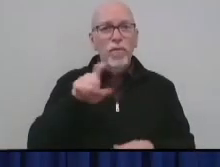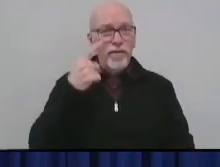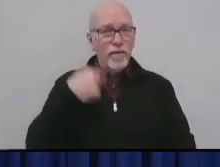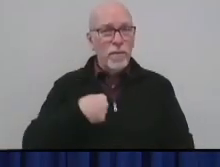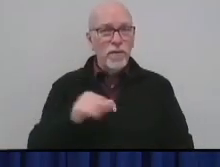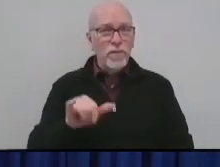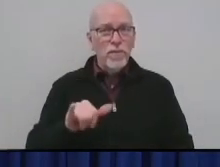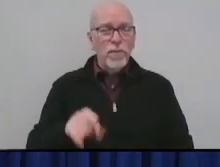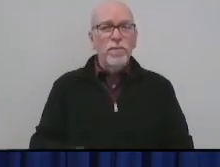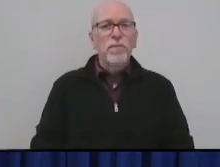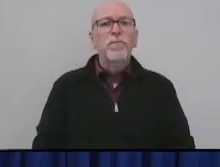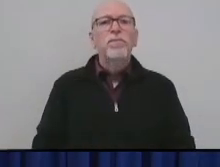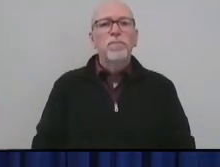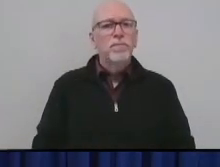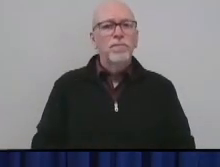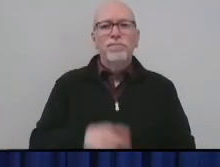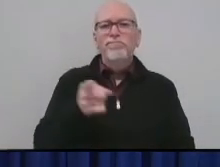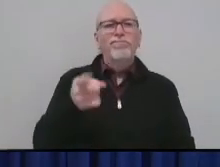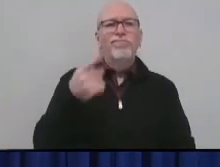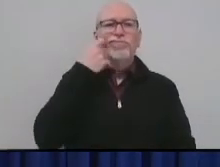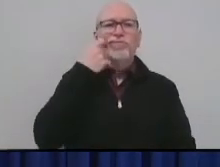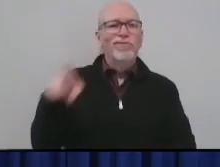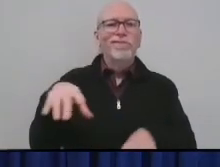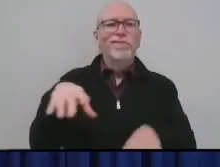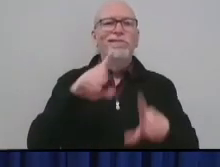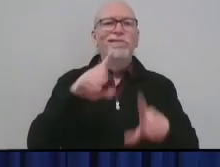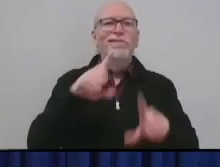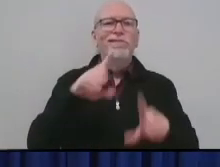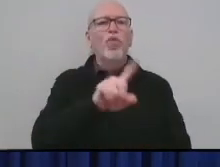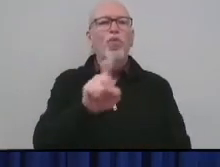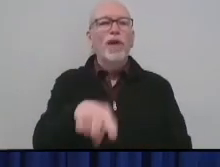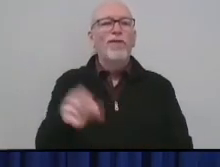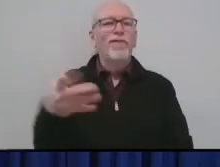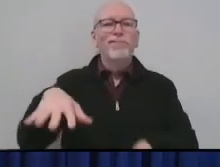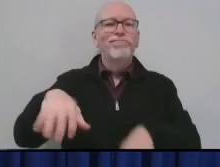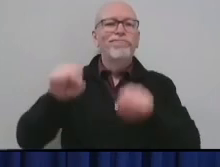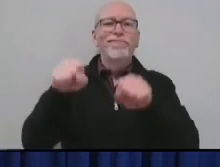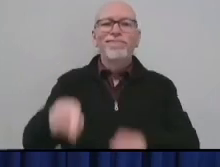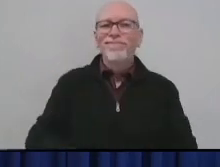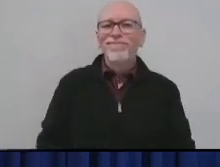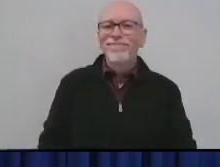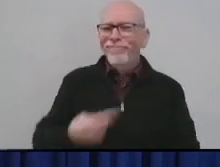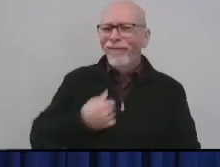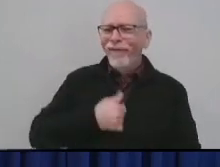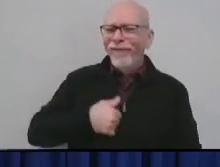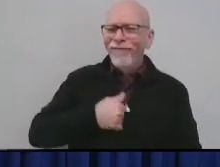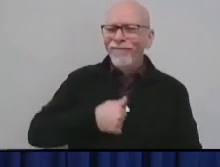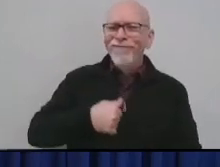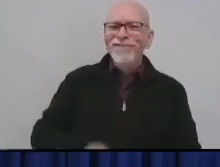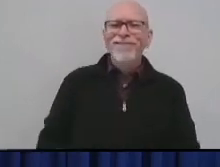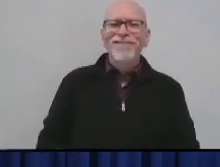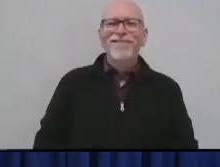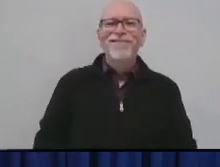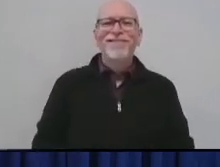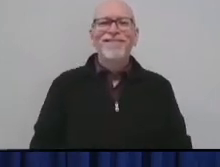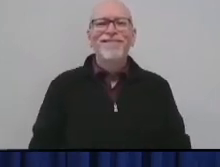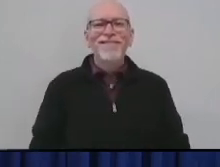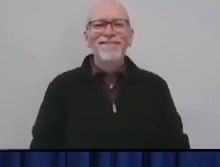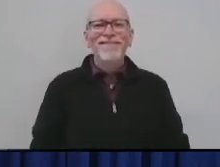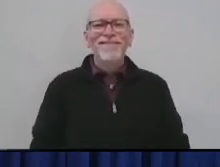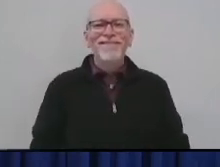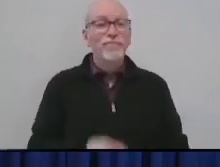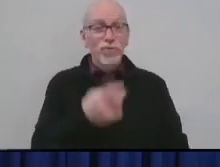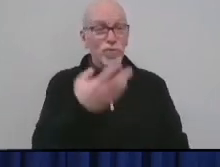I think Dr. Box took your question, so I'm good. Sorry. If you want to comment on that, feel free. I have nothing to clean